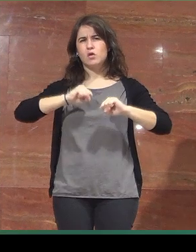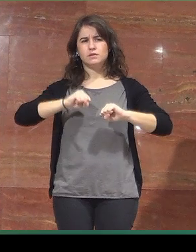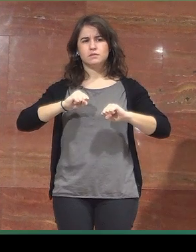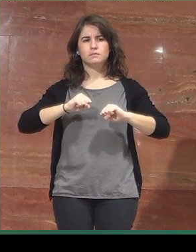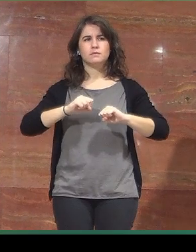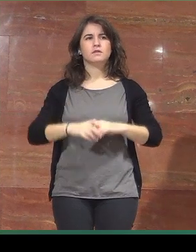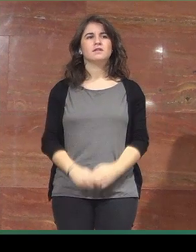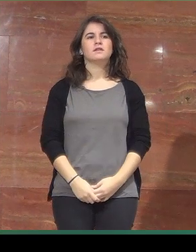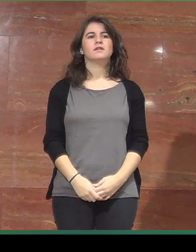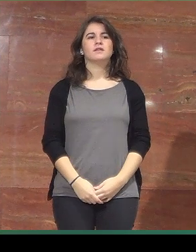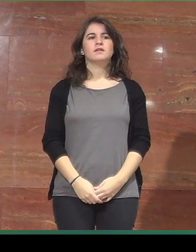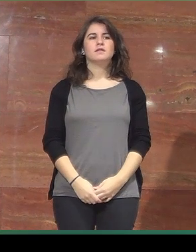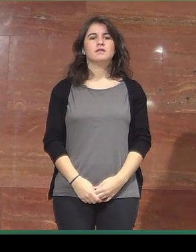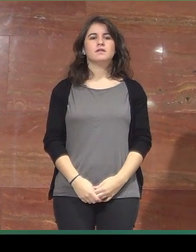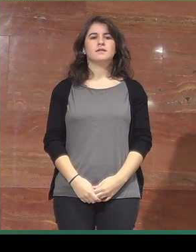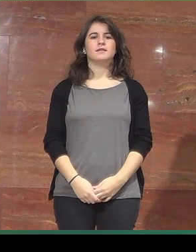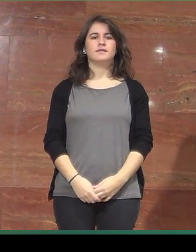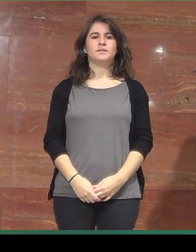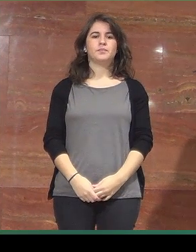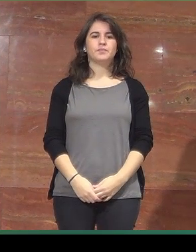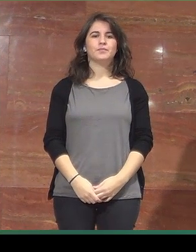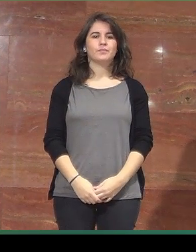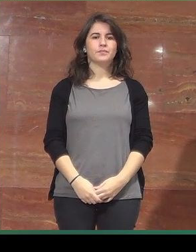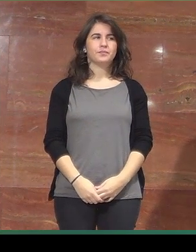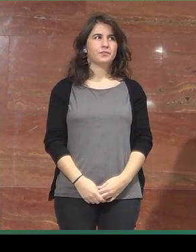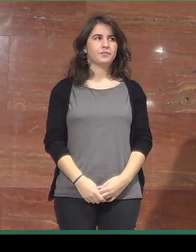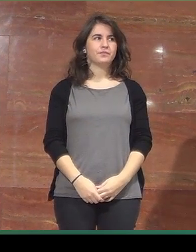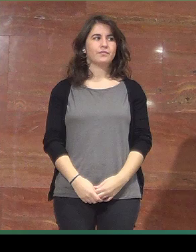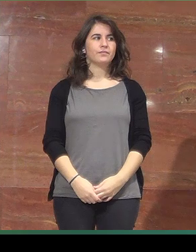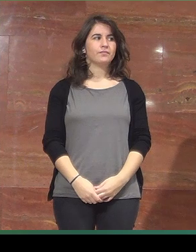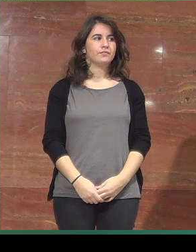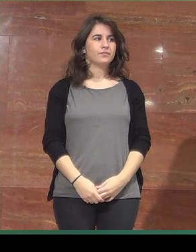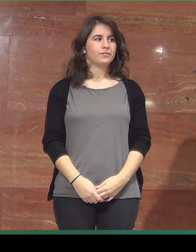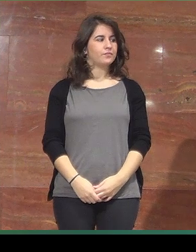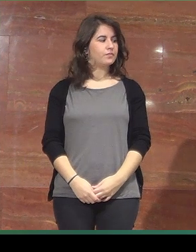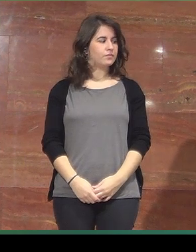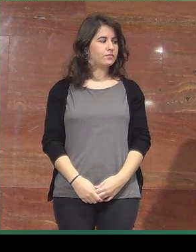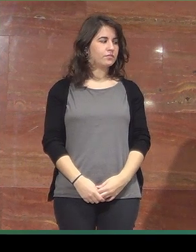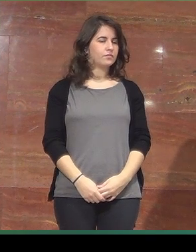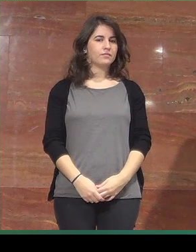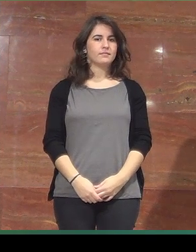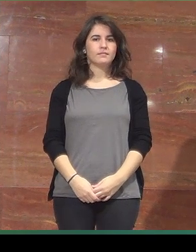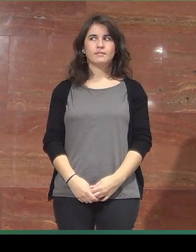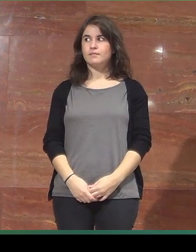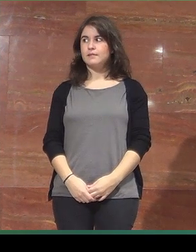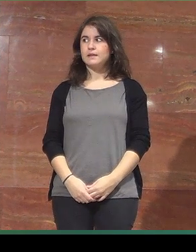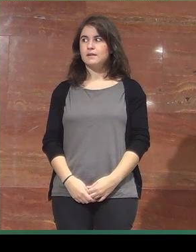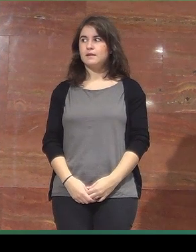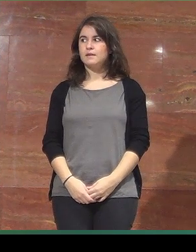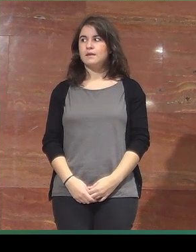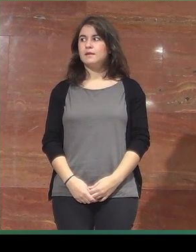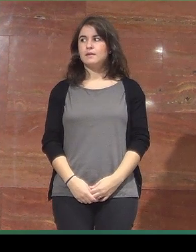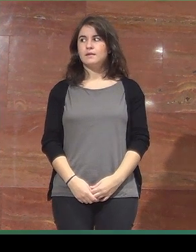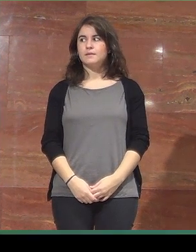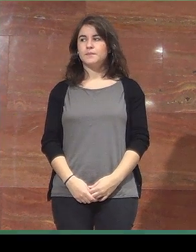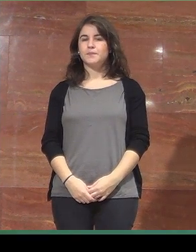Jude, the very little minority of youth persons in Vienna who